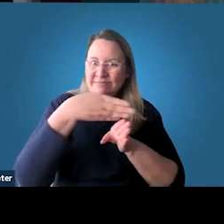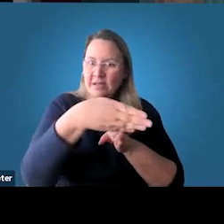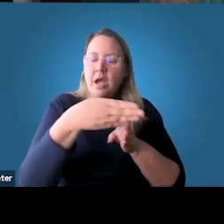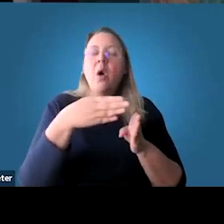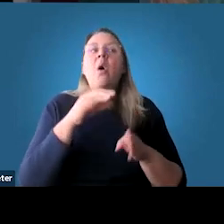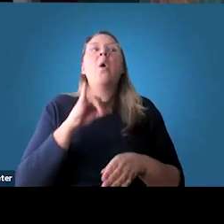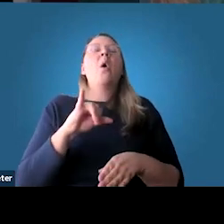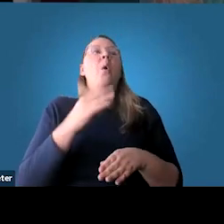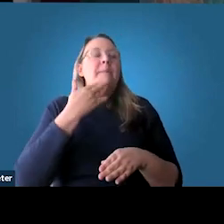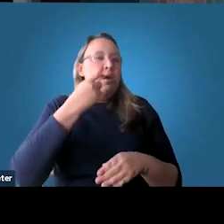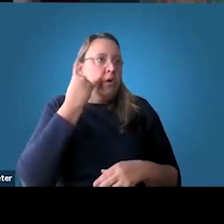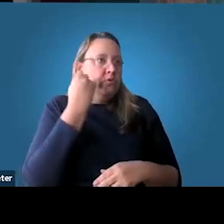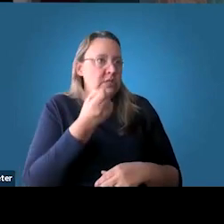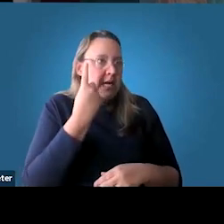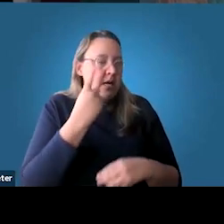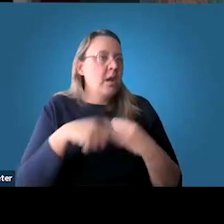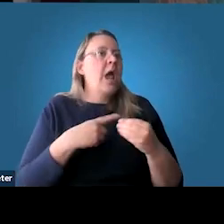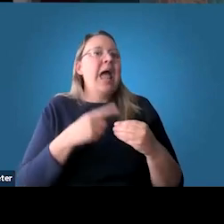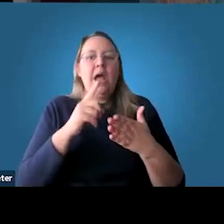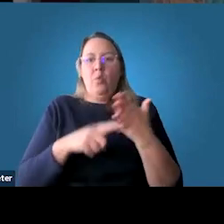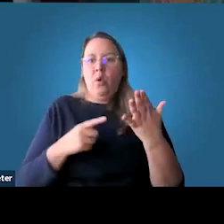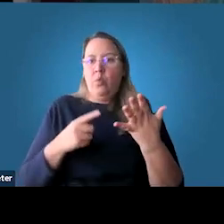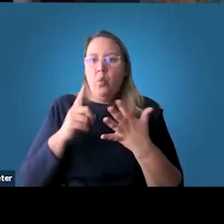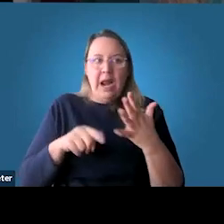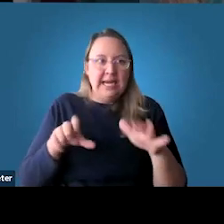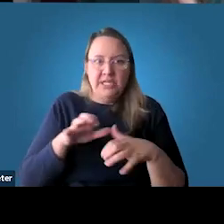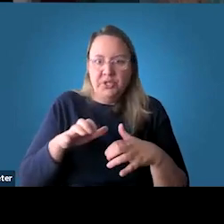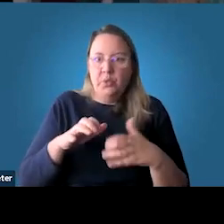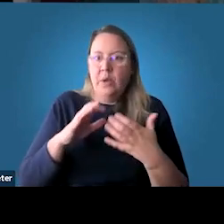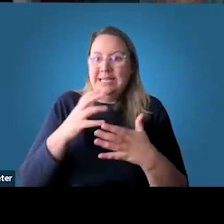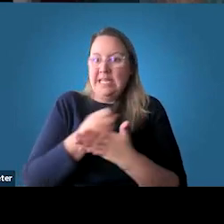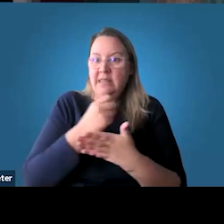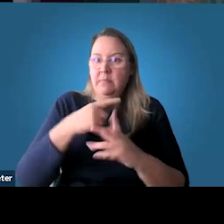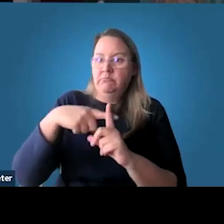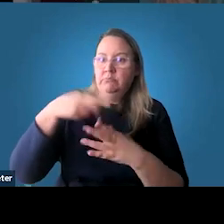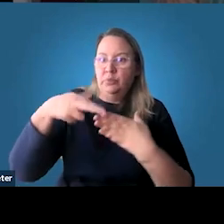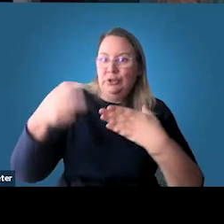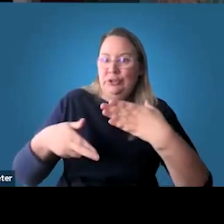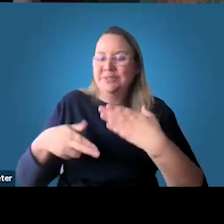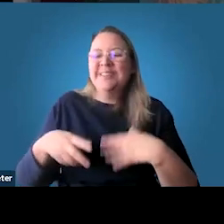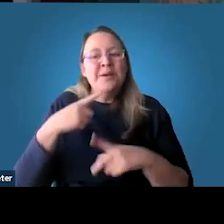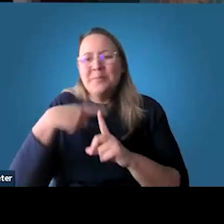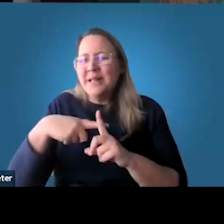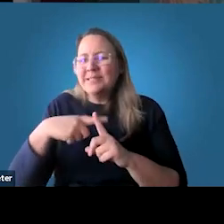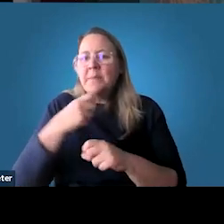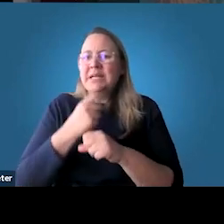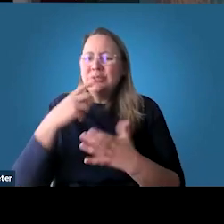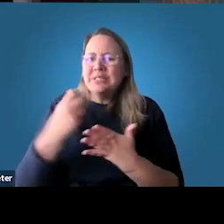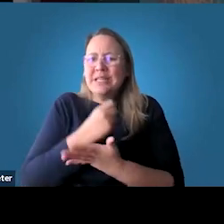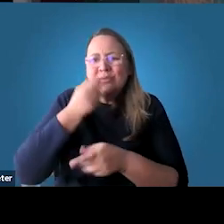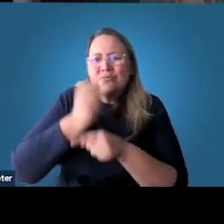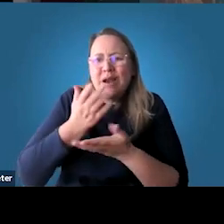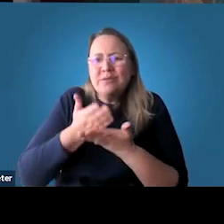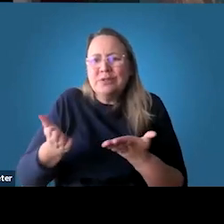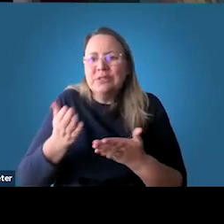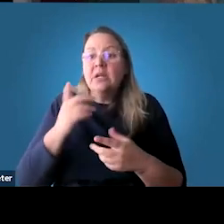it realistically takes to get the results that you want, and whether or not you have enough resources, and really the right resources, both in